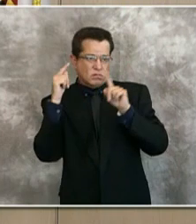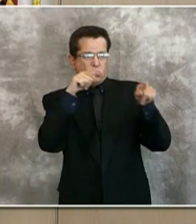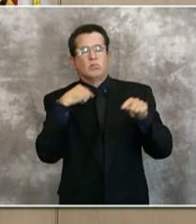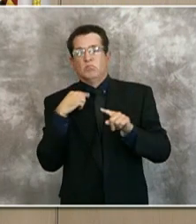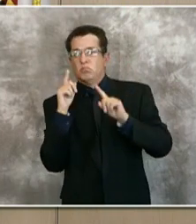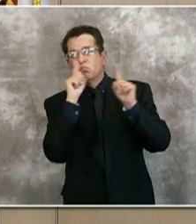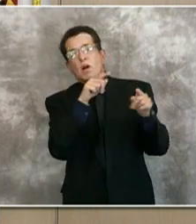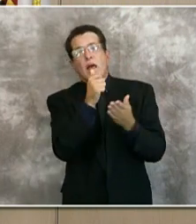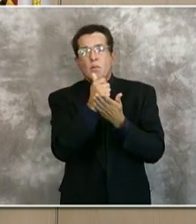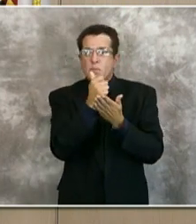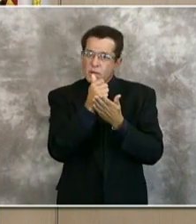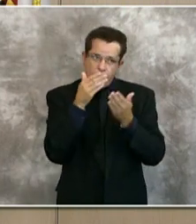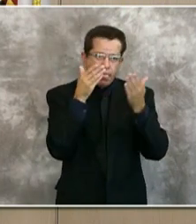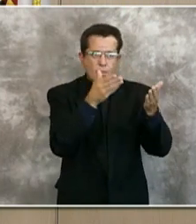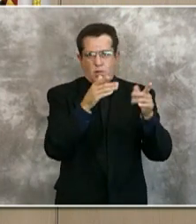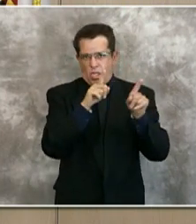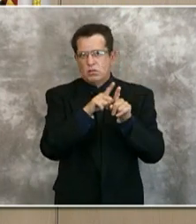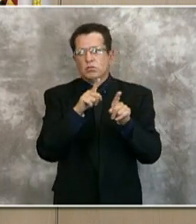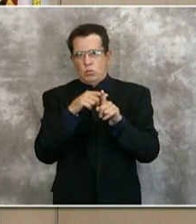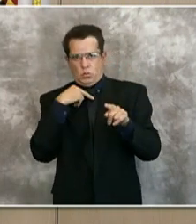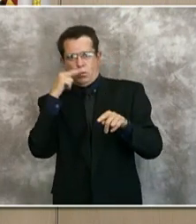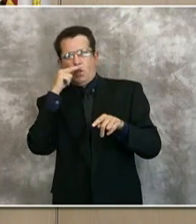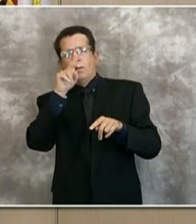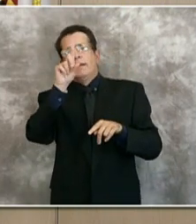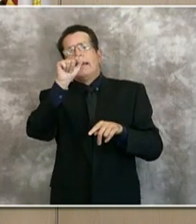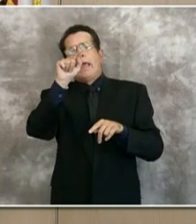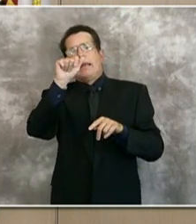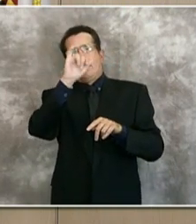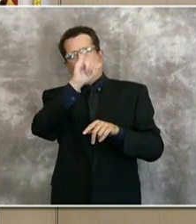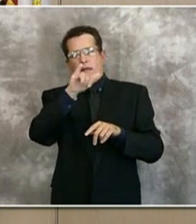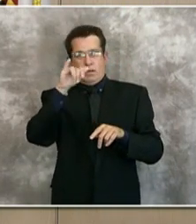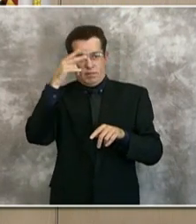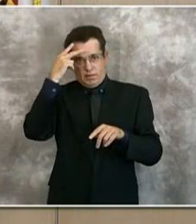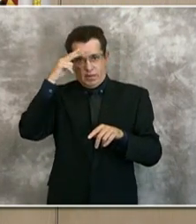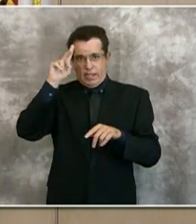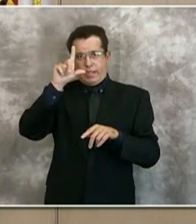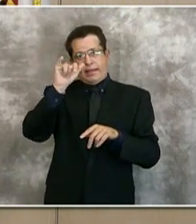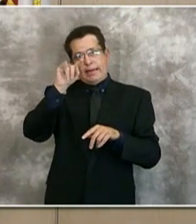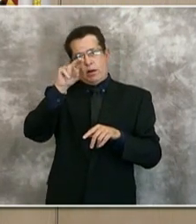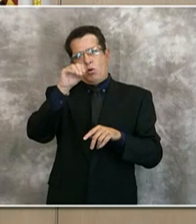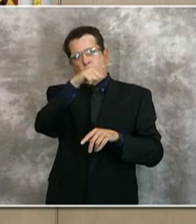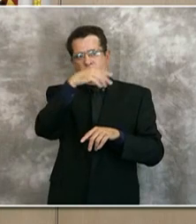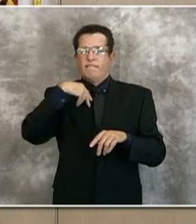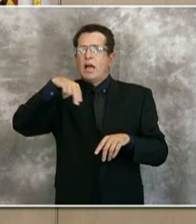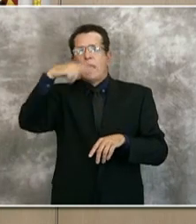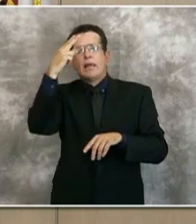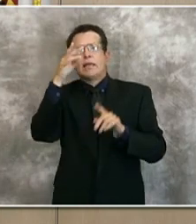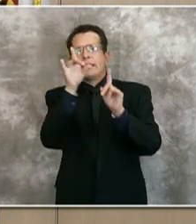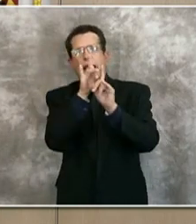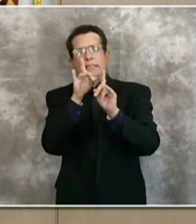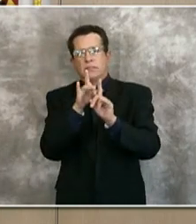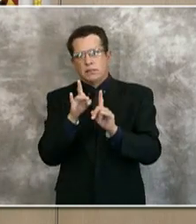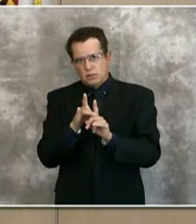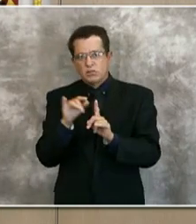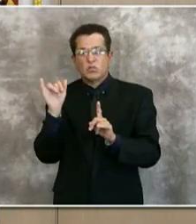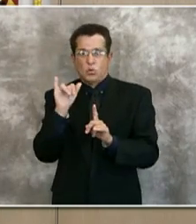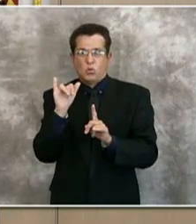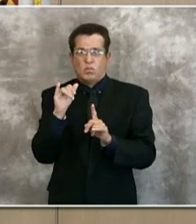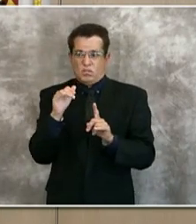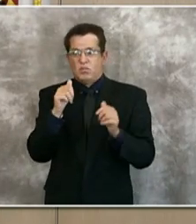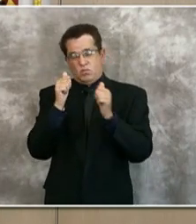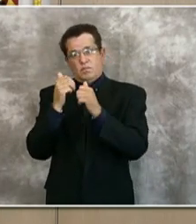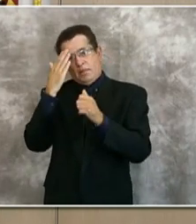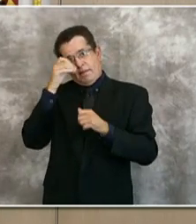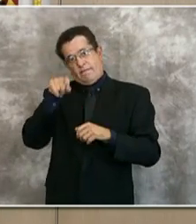data and determined that the Latino population had the largest number of cases associated with this